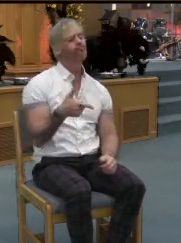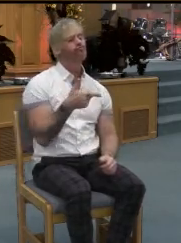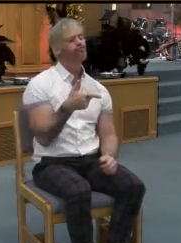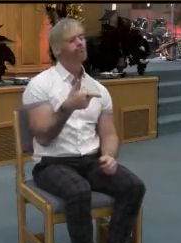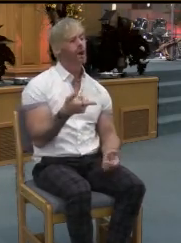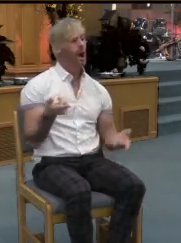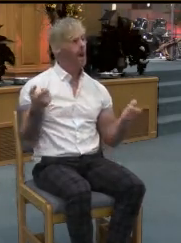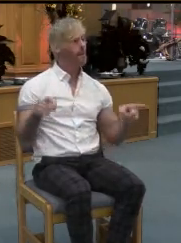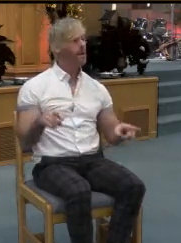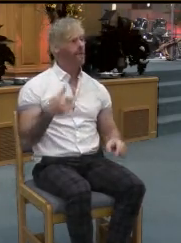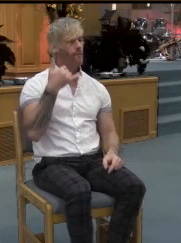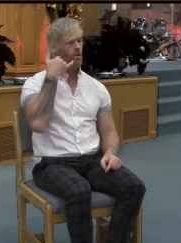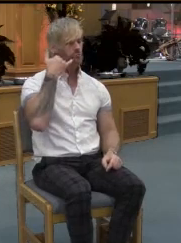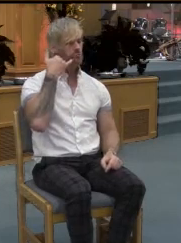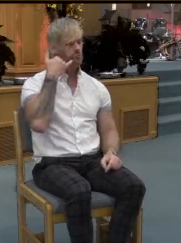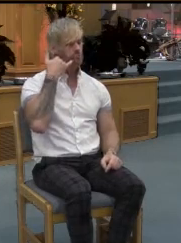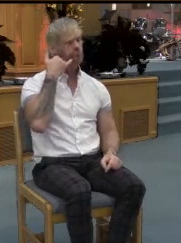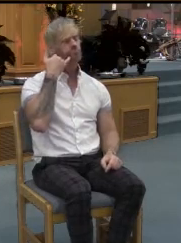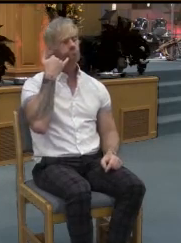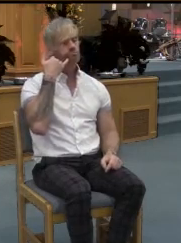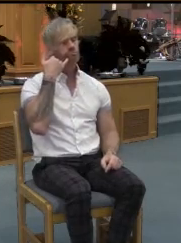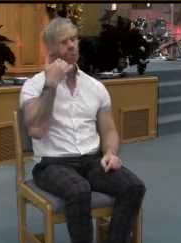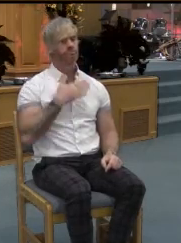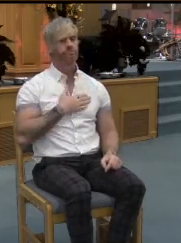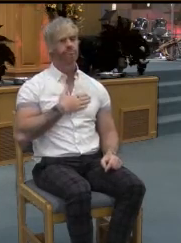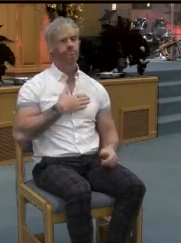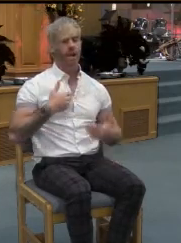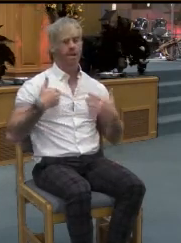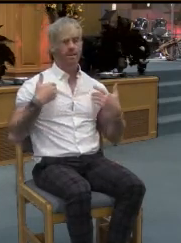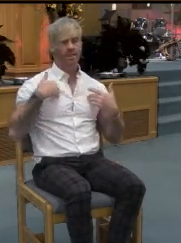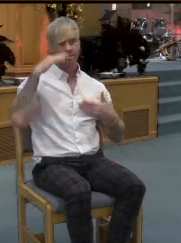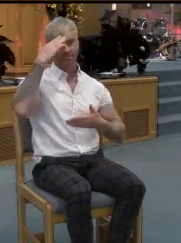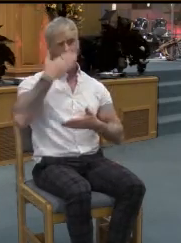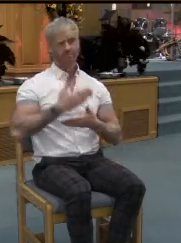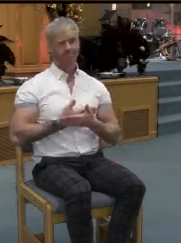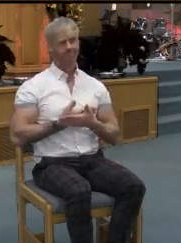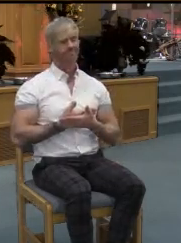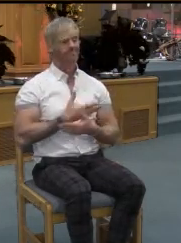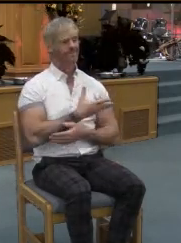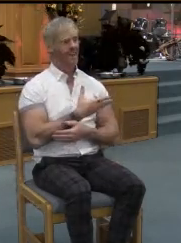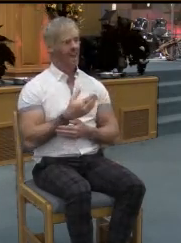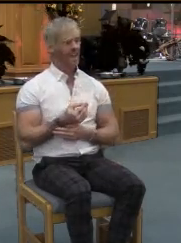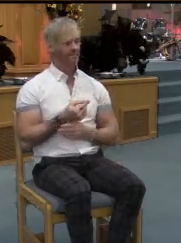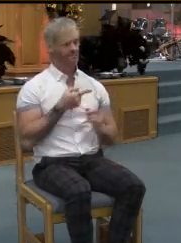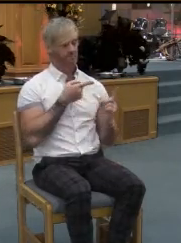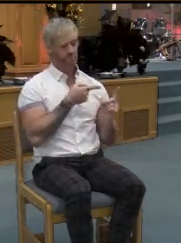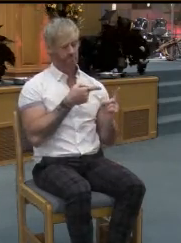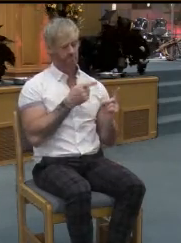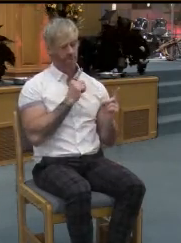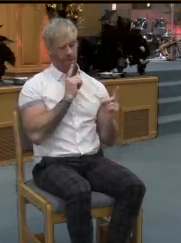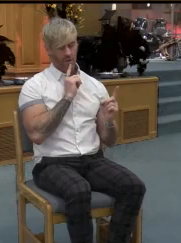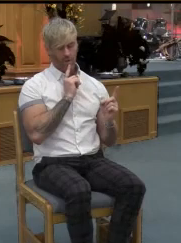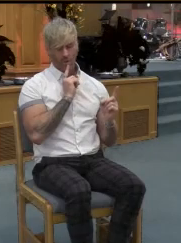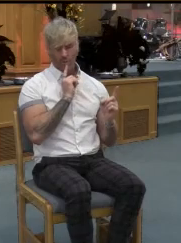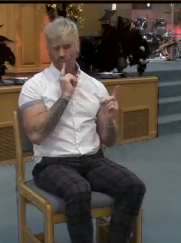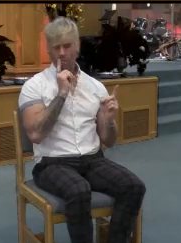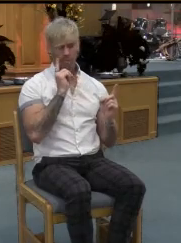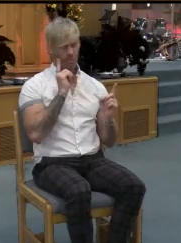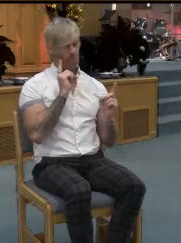Joseph. And he called, and he was